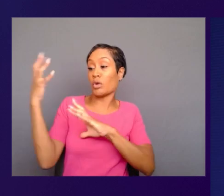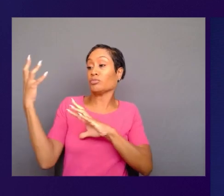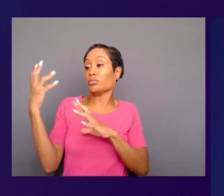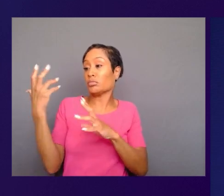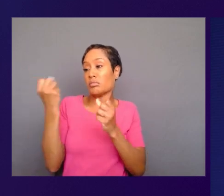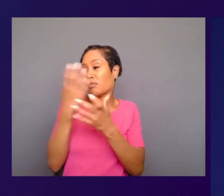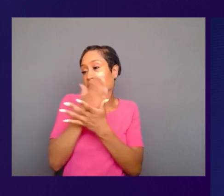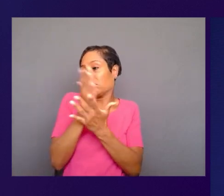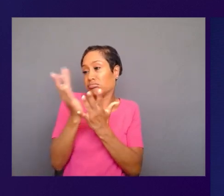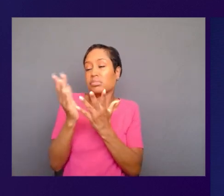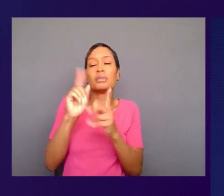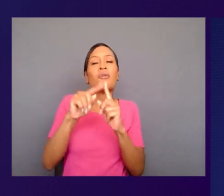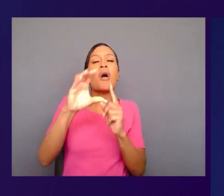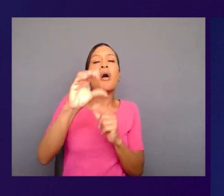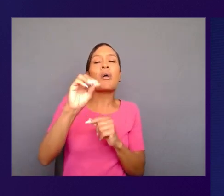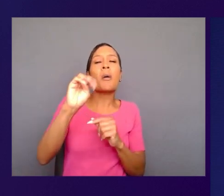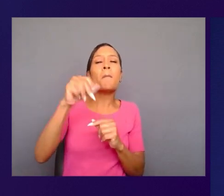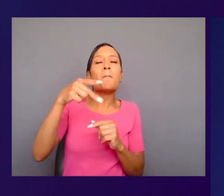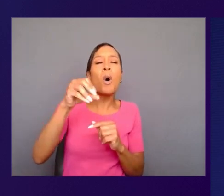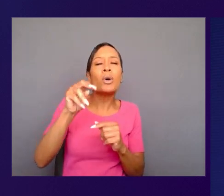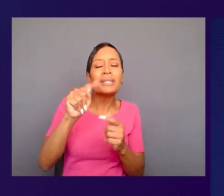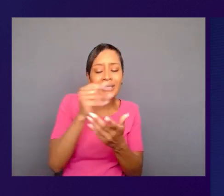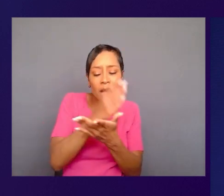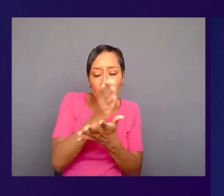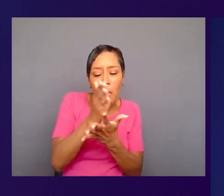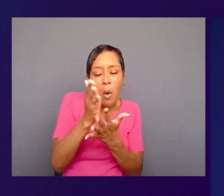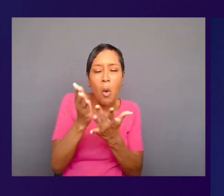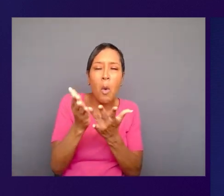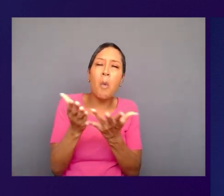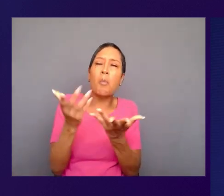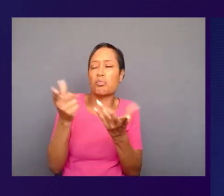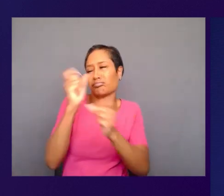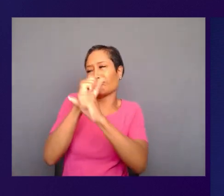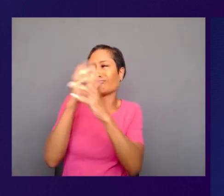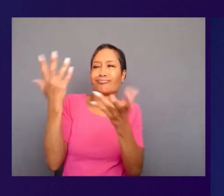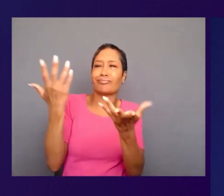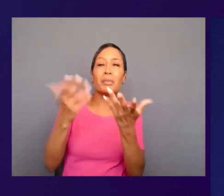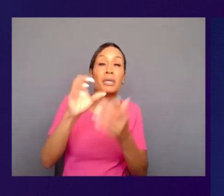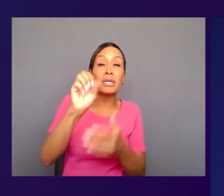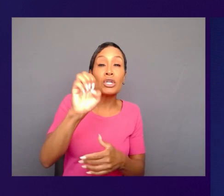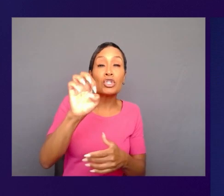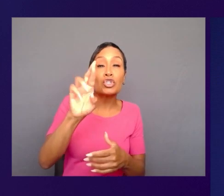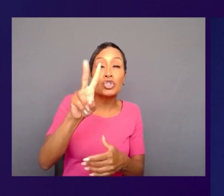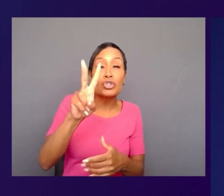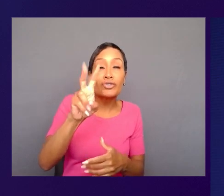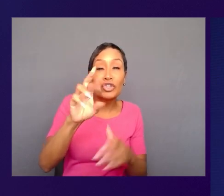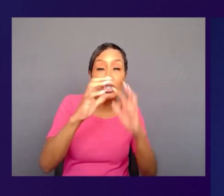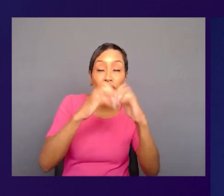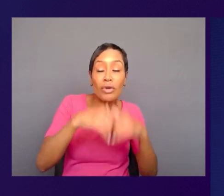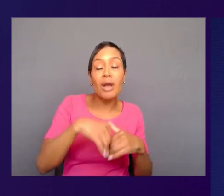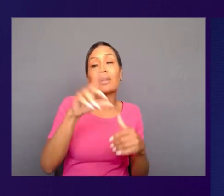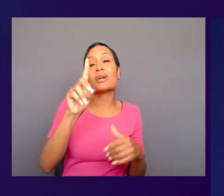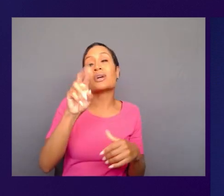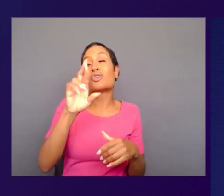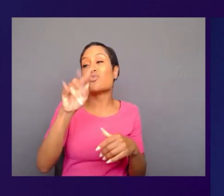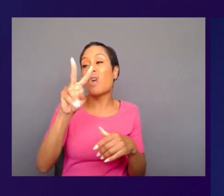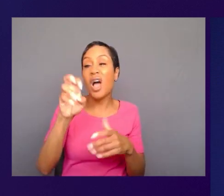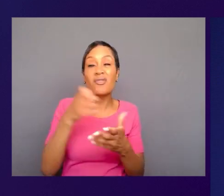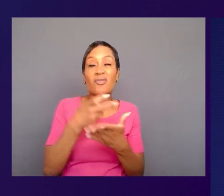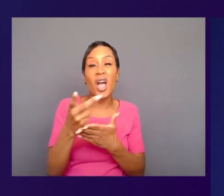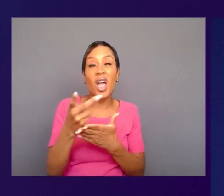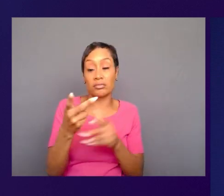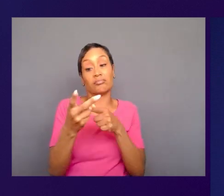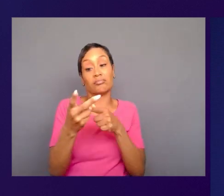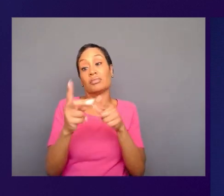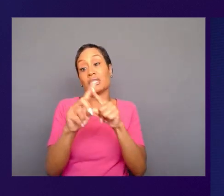pretty typical type of disruption that you can see, and that can take, maybe it's a server crash or a drive fails, and drives can fail in different ways, whether